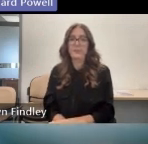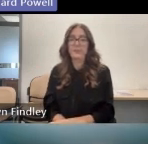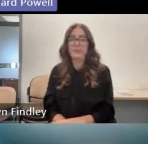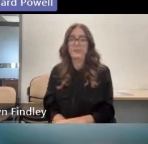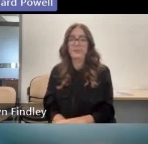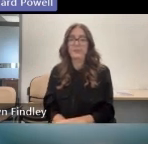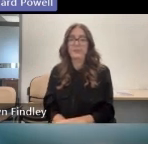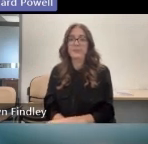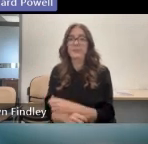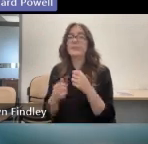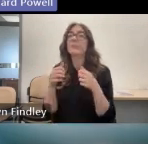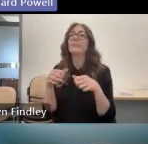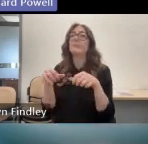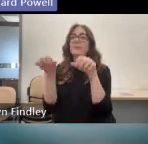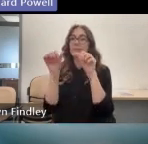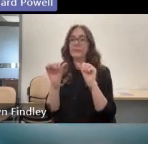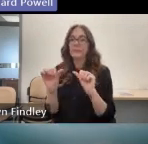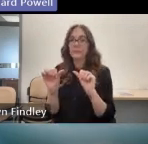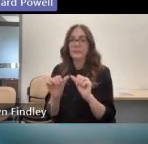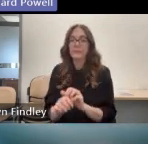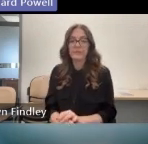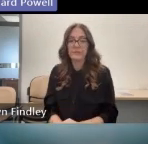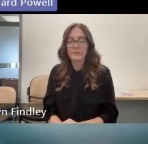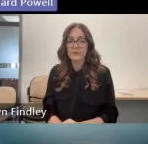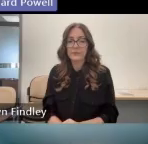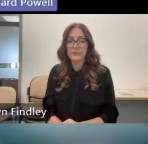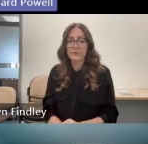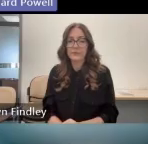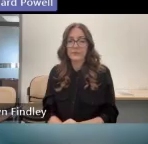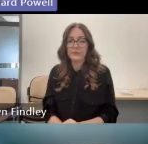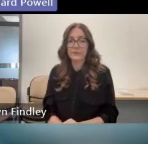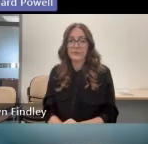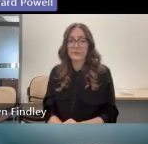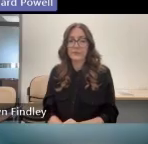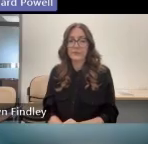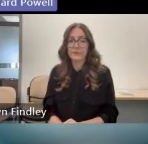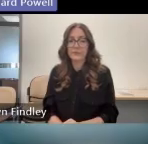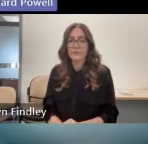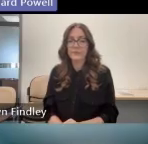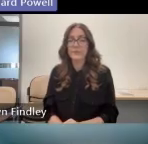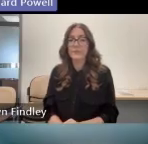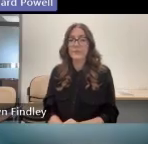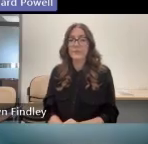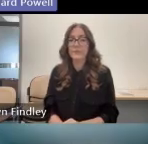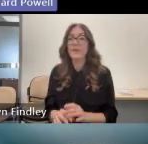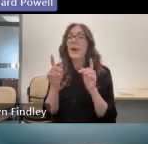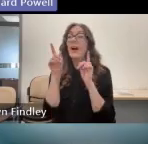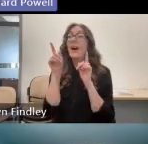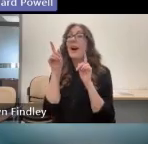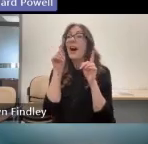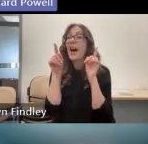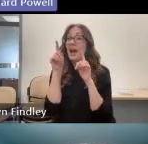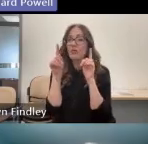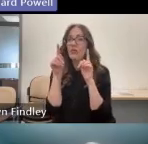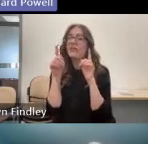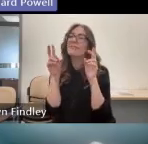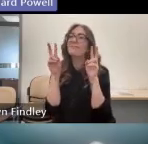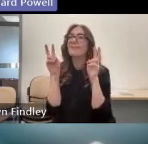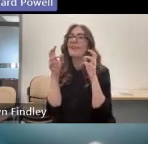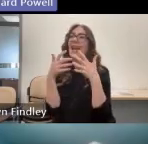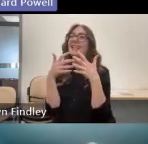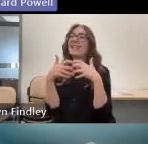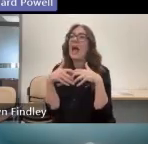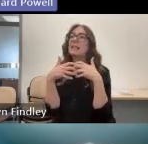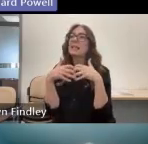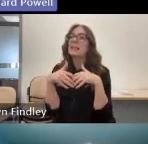I'm going to move on now to the next challenge that we have with Android, in the fact that settings isn't necessarily always in the